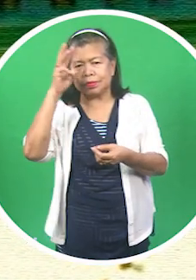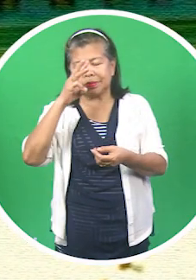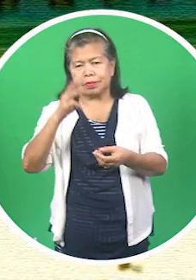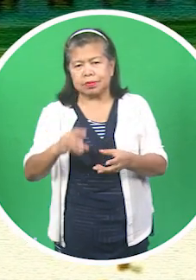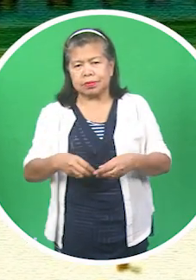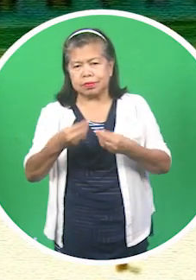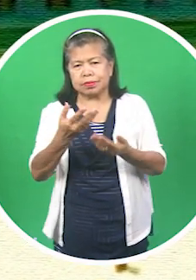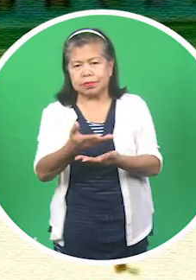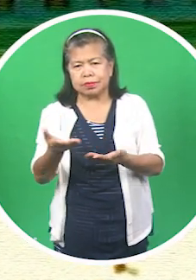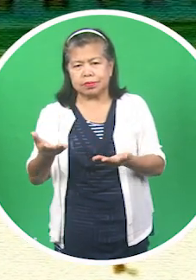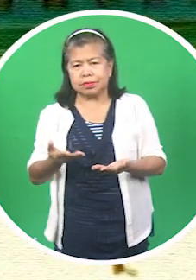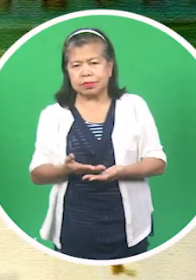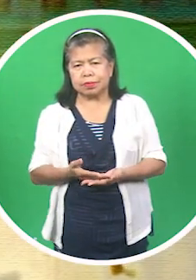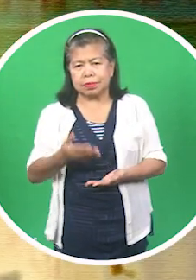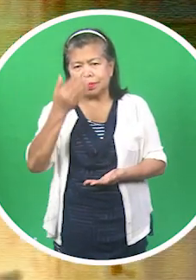and riches.